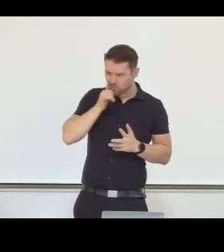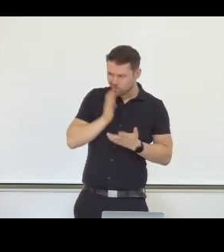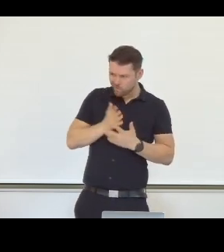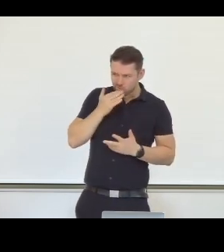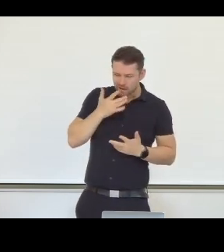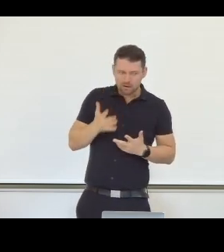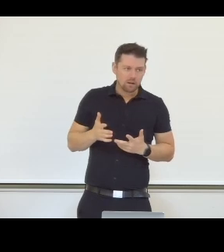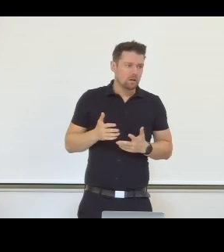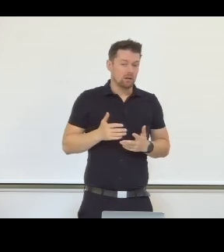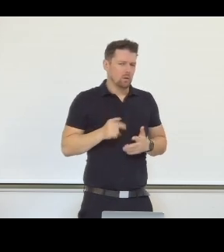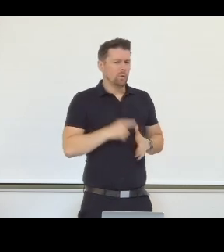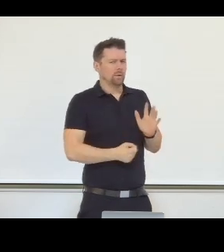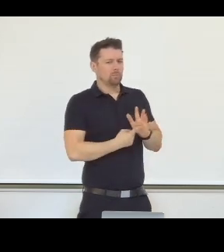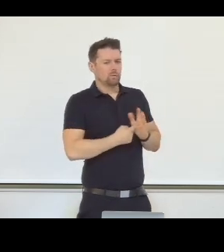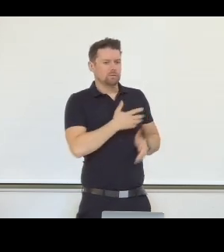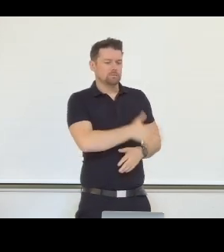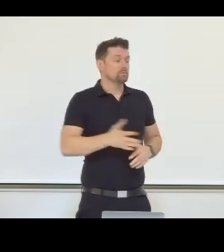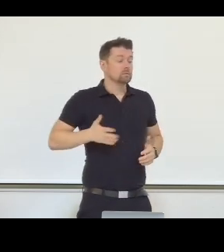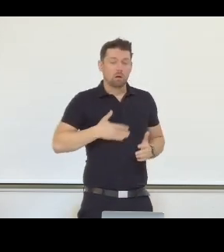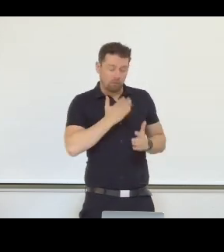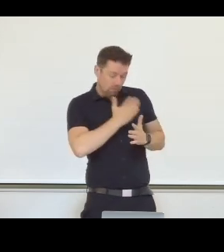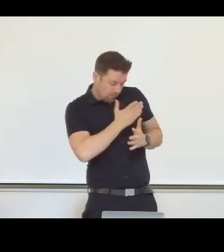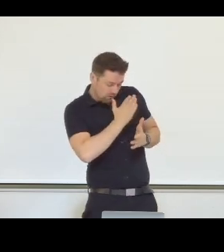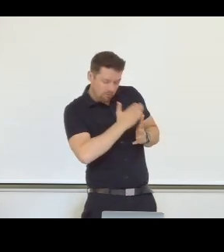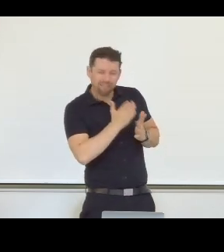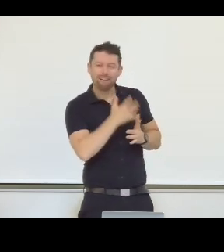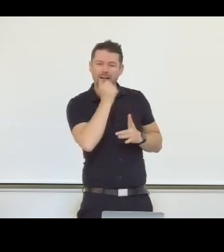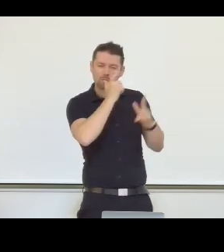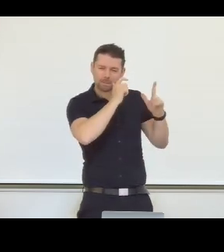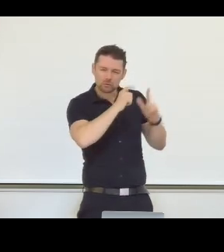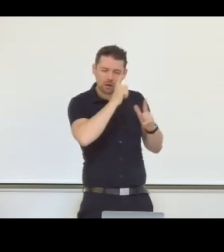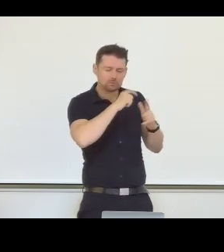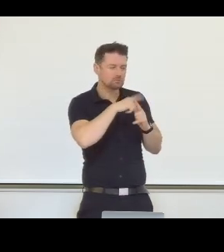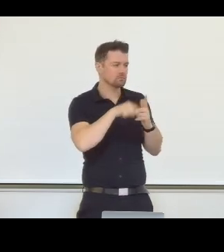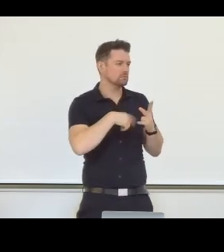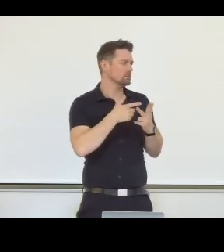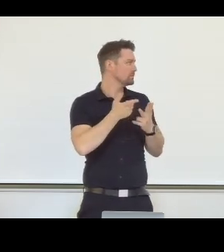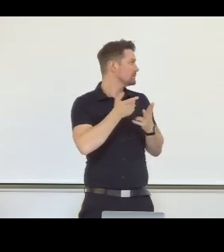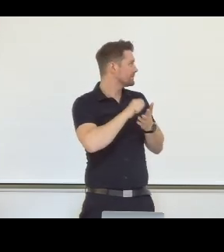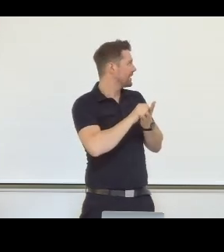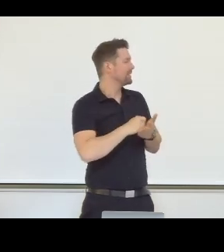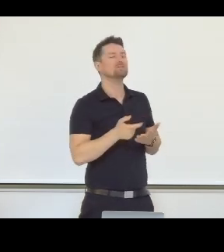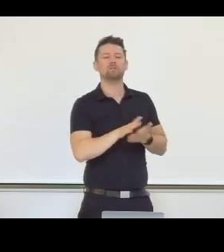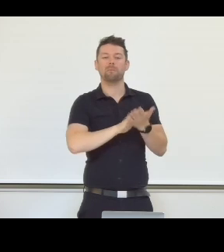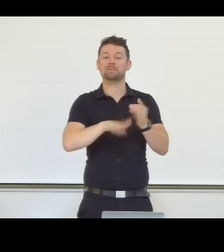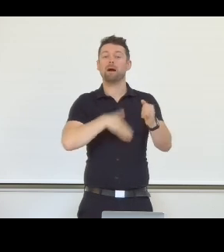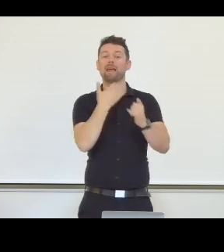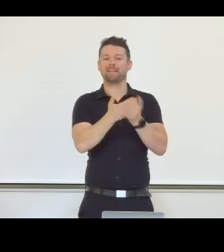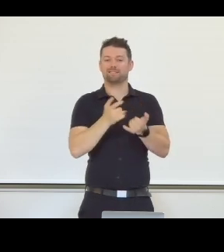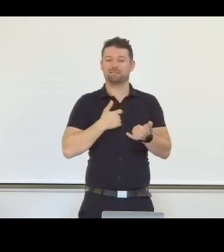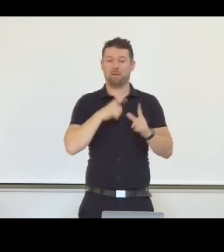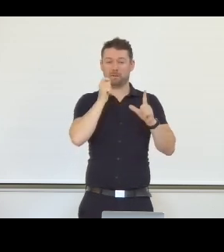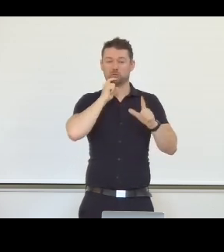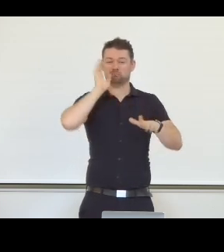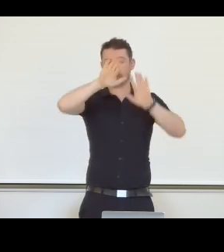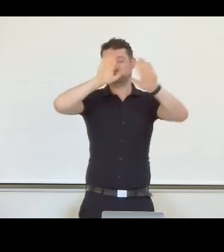important throughout the mission. But each time there were some pictures, and by the end, my wall was completely covered with pictures from these